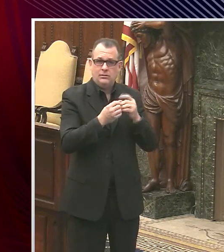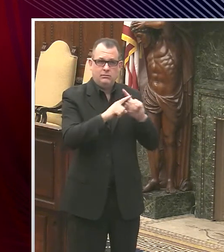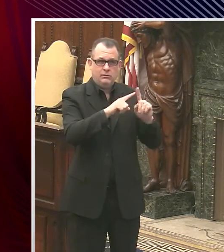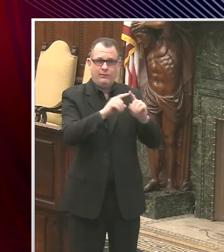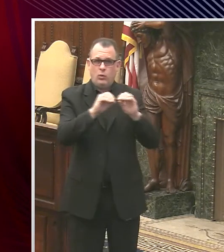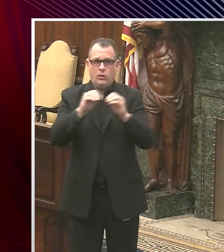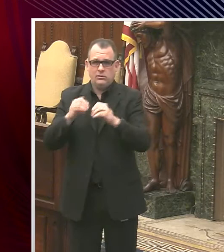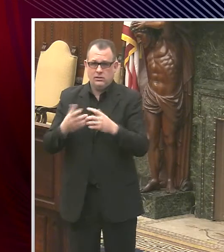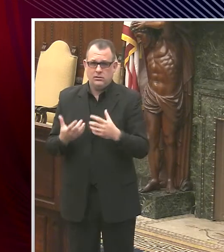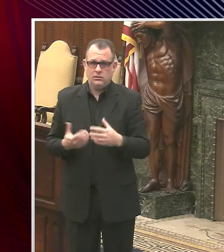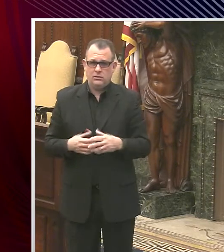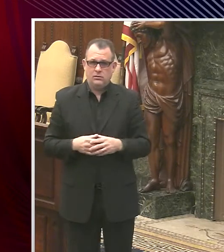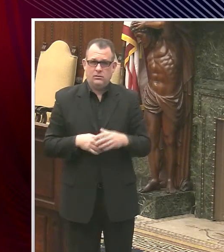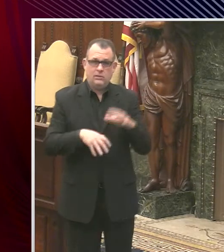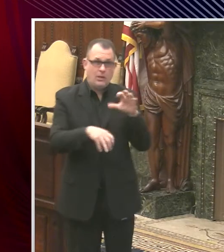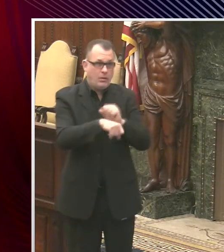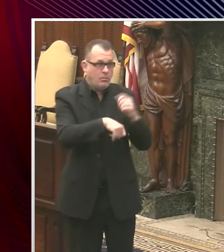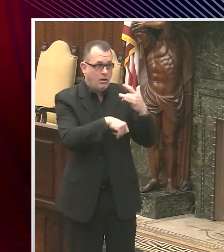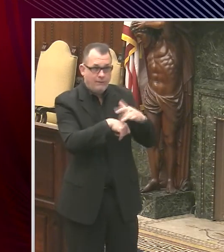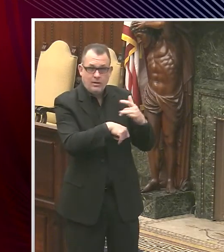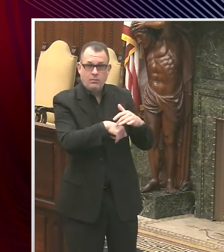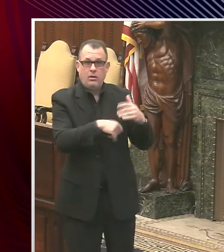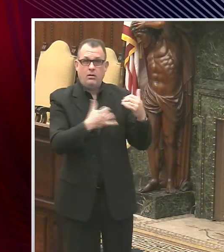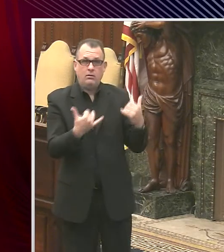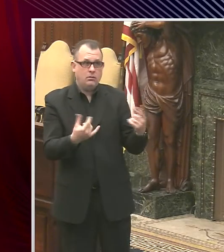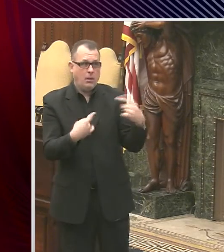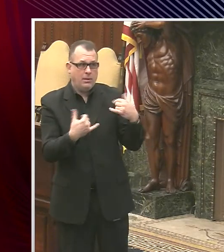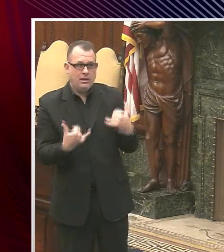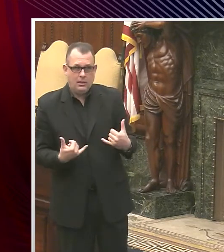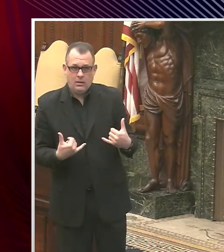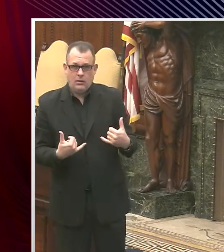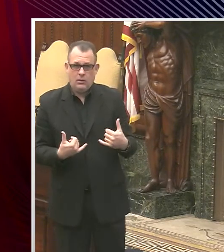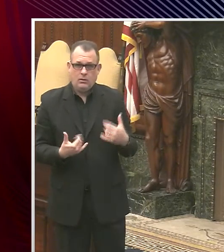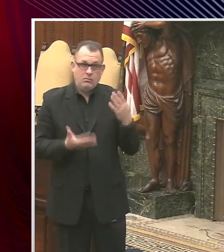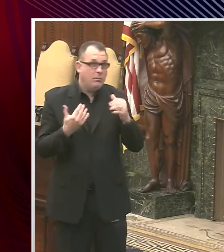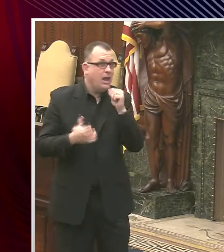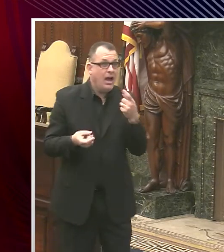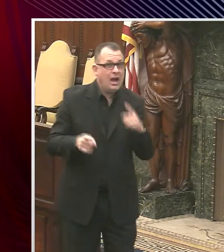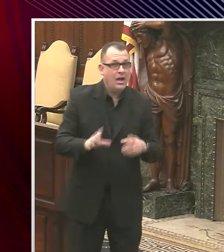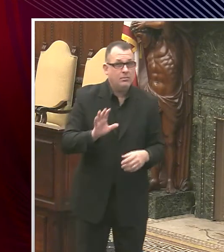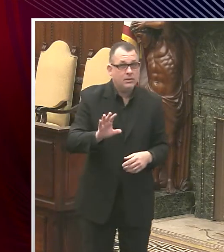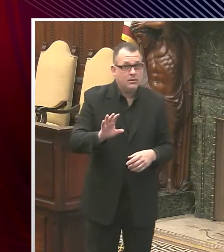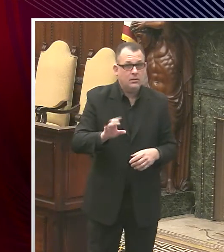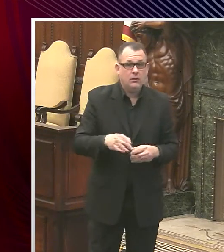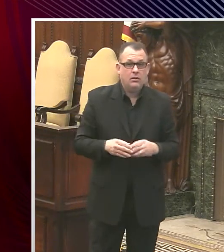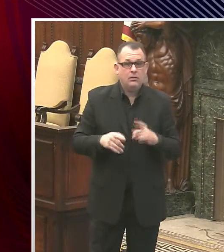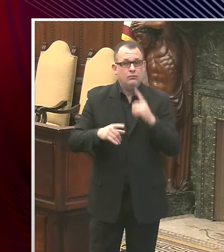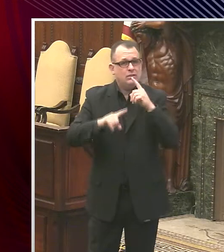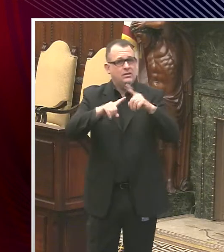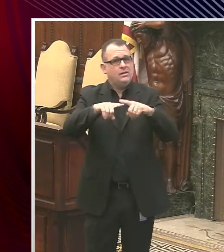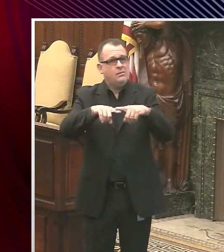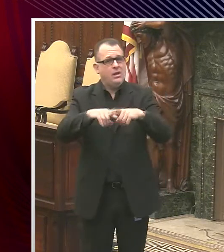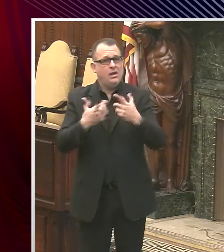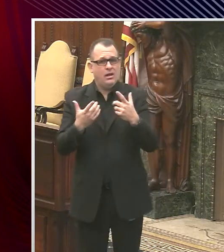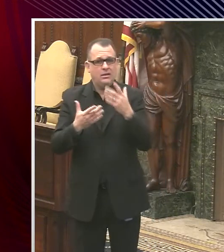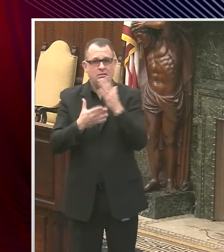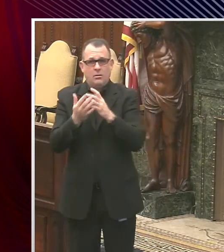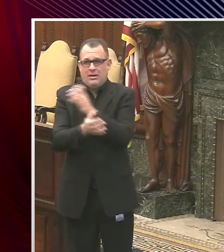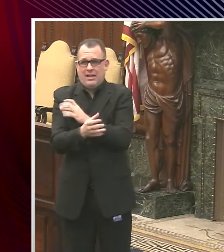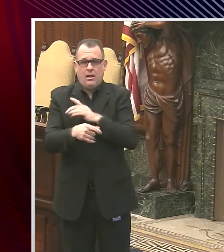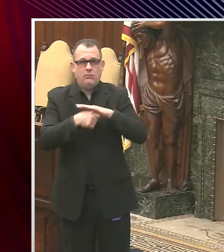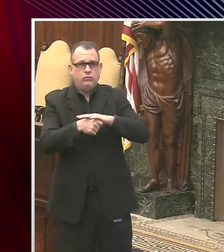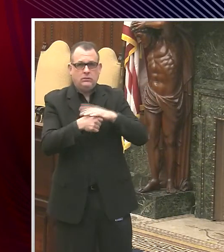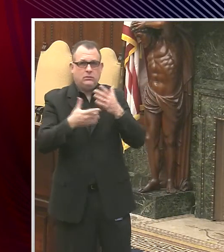open slots and people who meet eligibility criteria can come in. That may not happen. We may fill all of them. So for some of those clinics, they're all filled, and so that won't